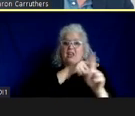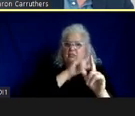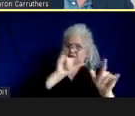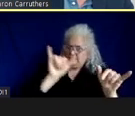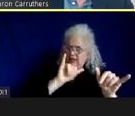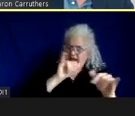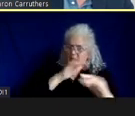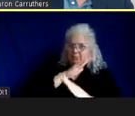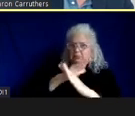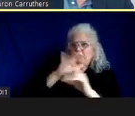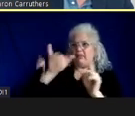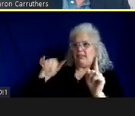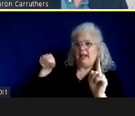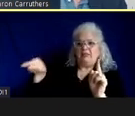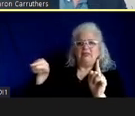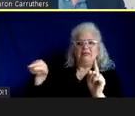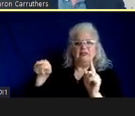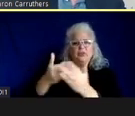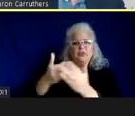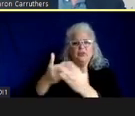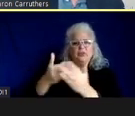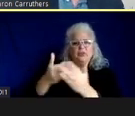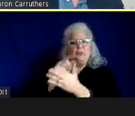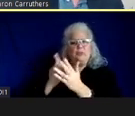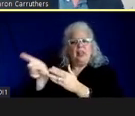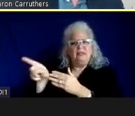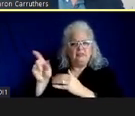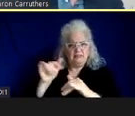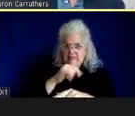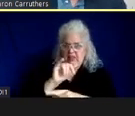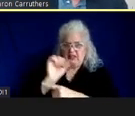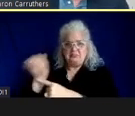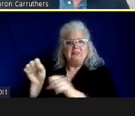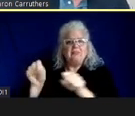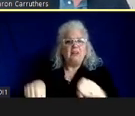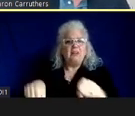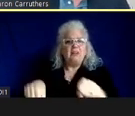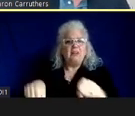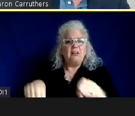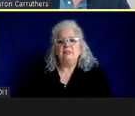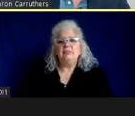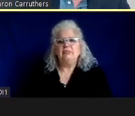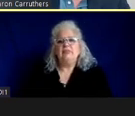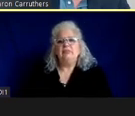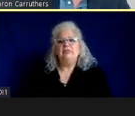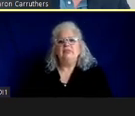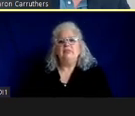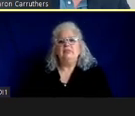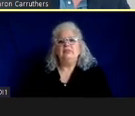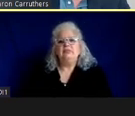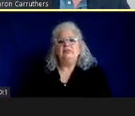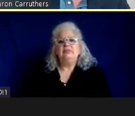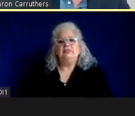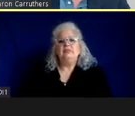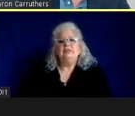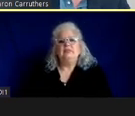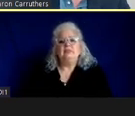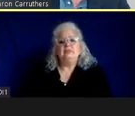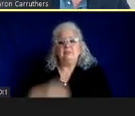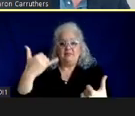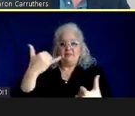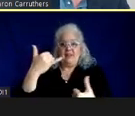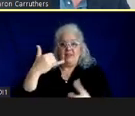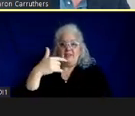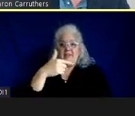So we're in a state of scarcity. We're in a state of scarcity, and the state is setting priorities. That's a lot of what the policy and